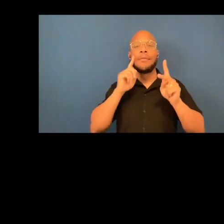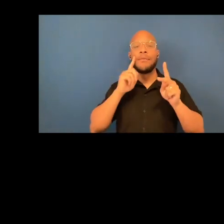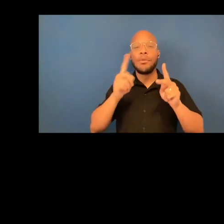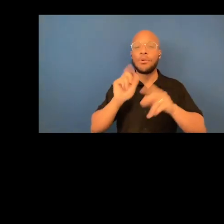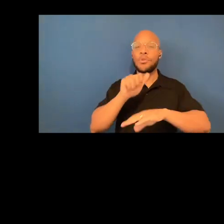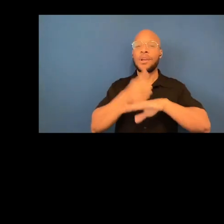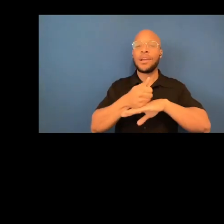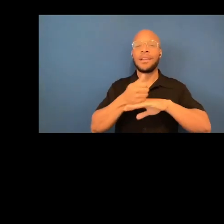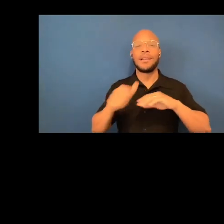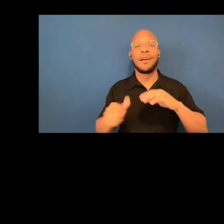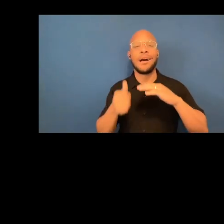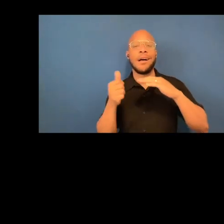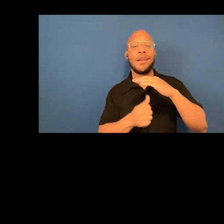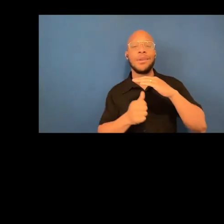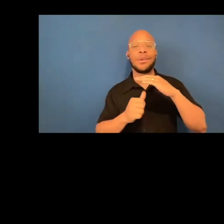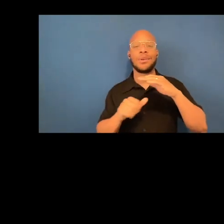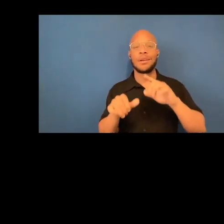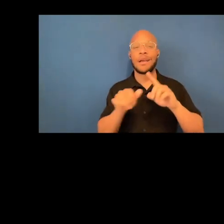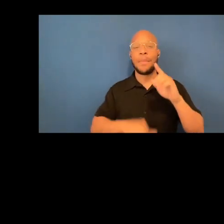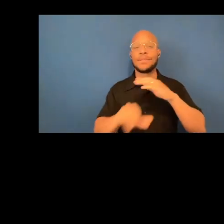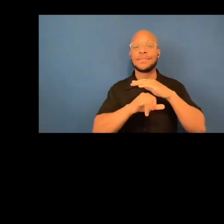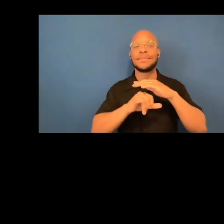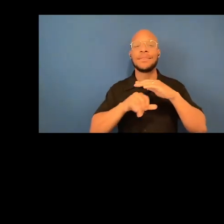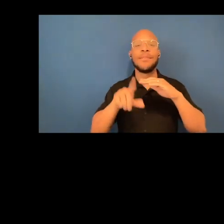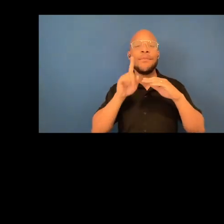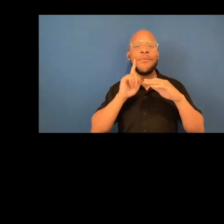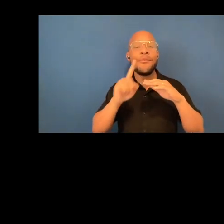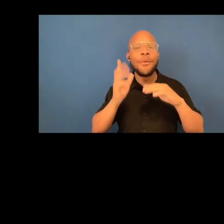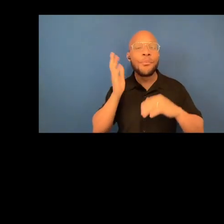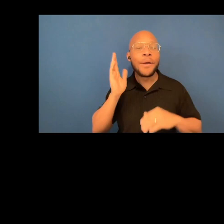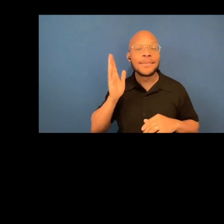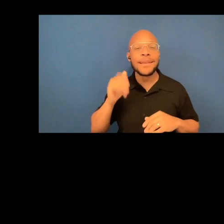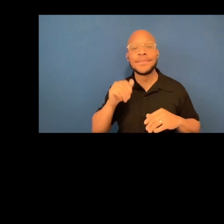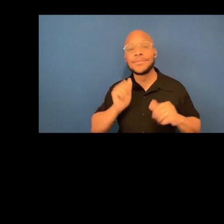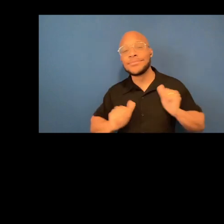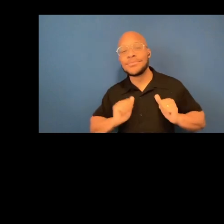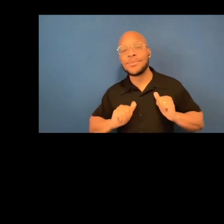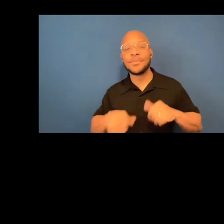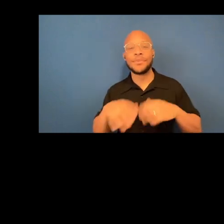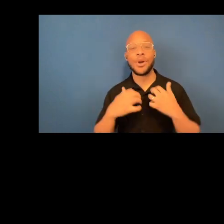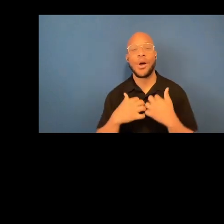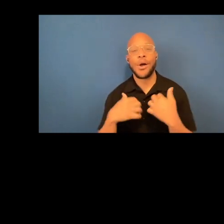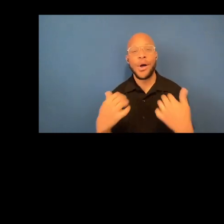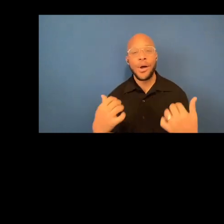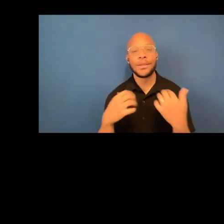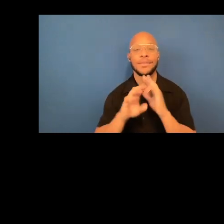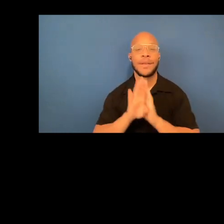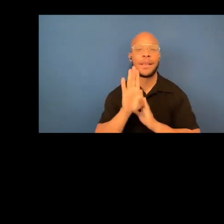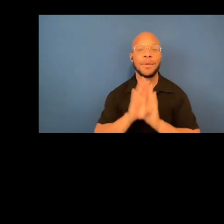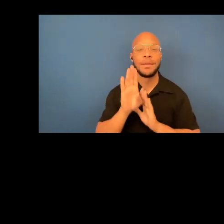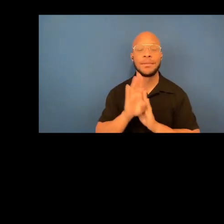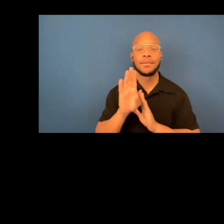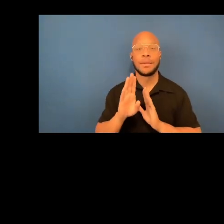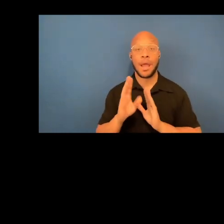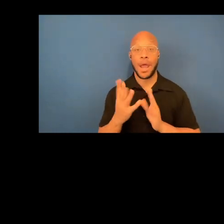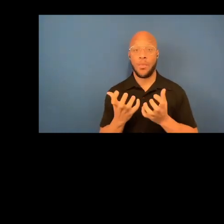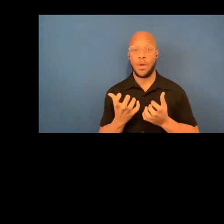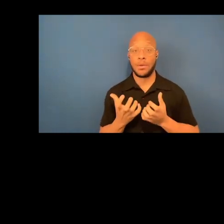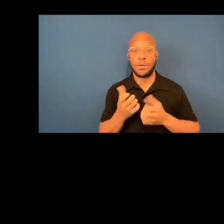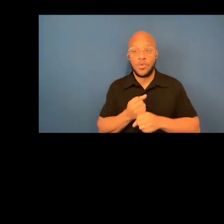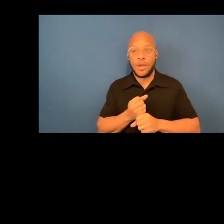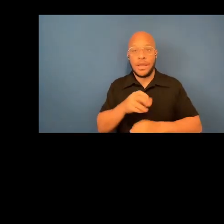of audience development, to create within my own community the type of theater